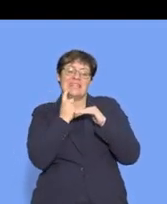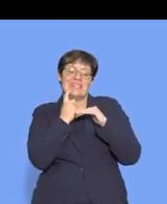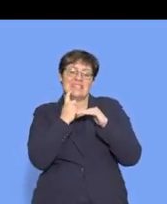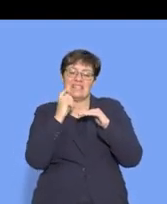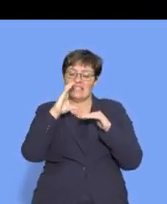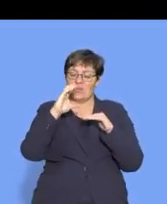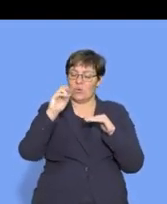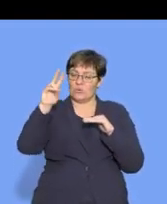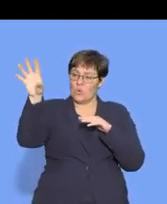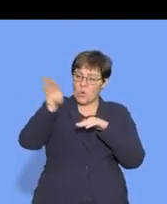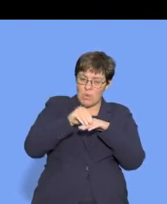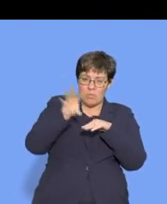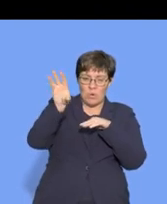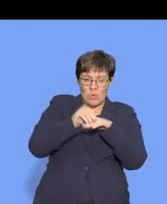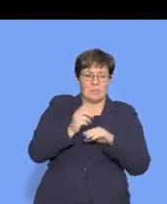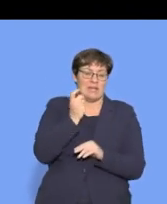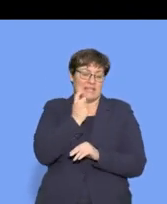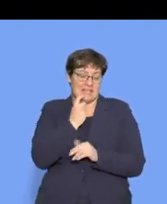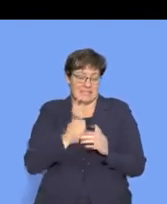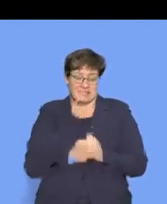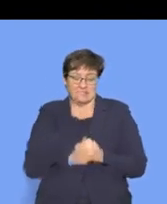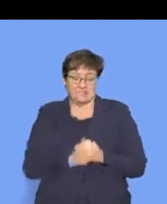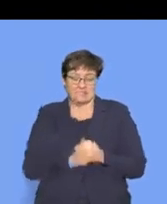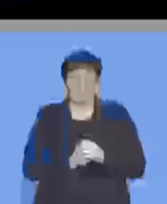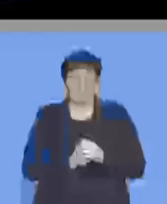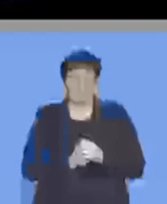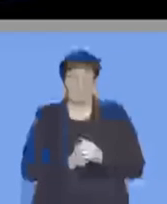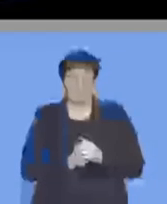the carbon dioxide easily.